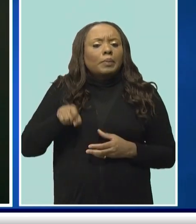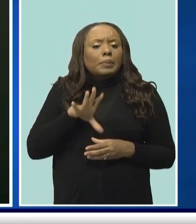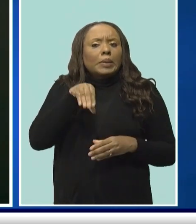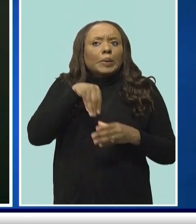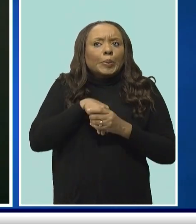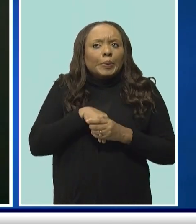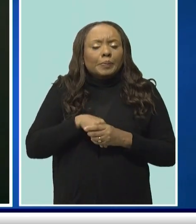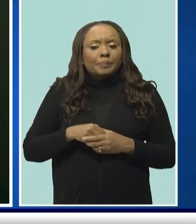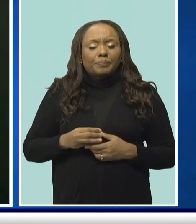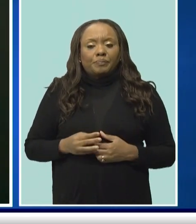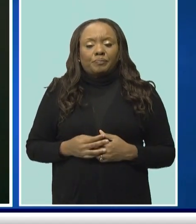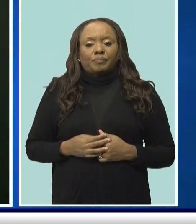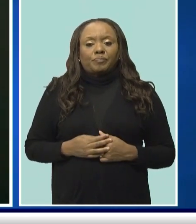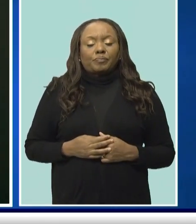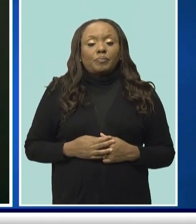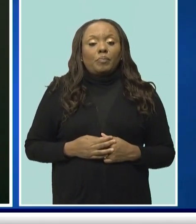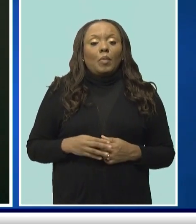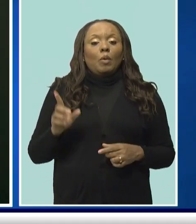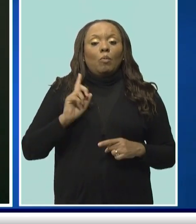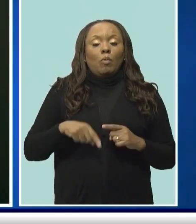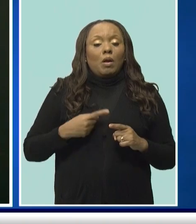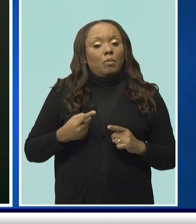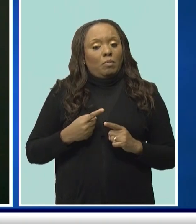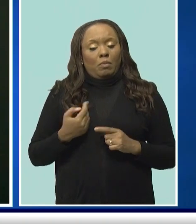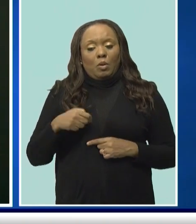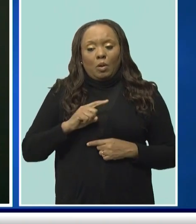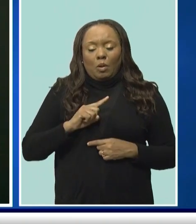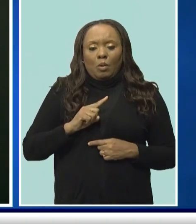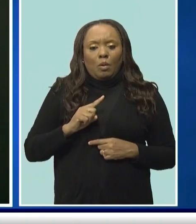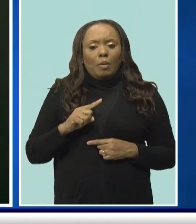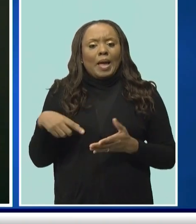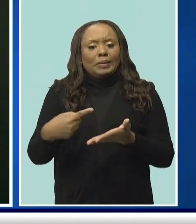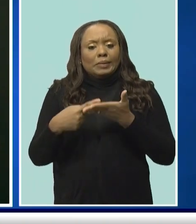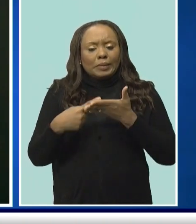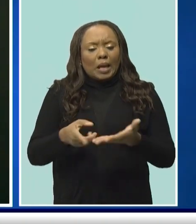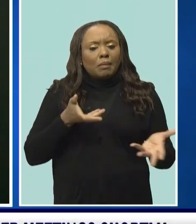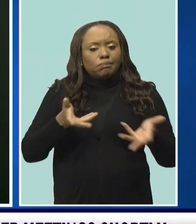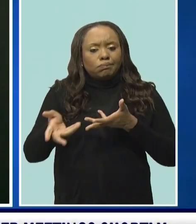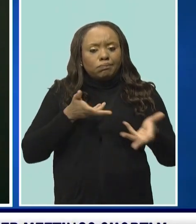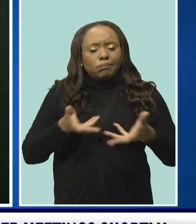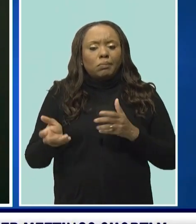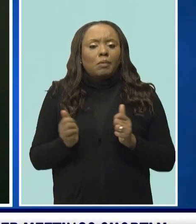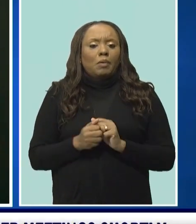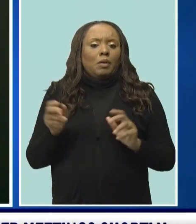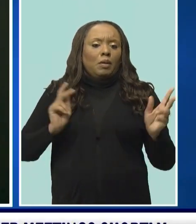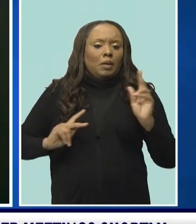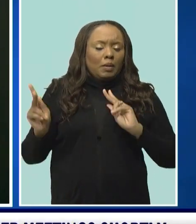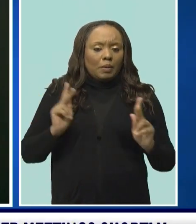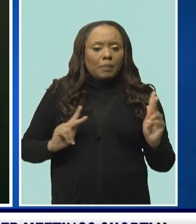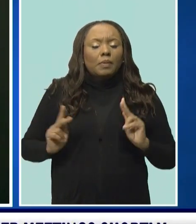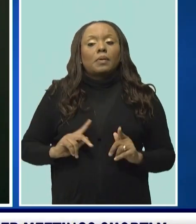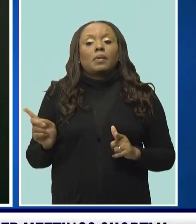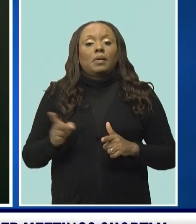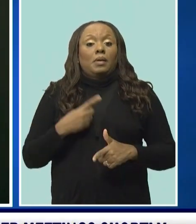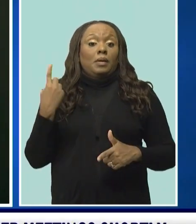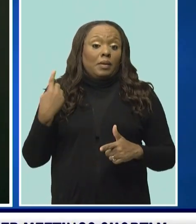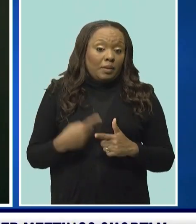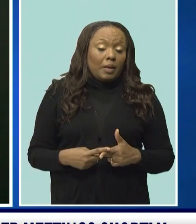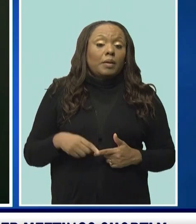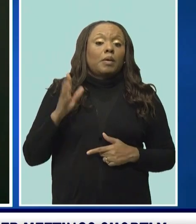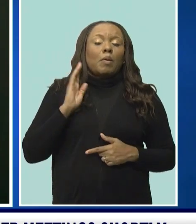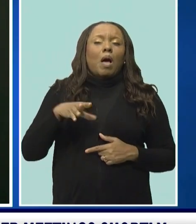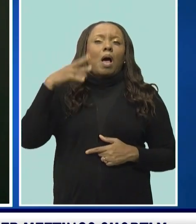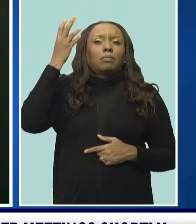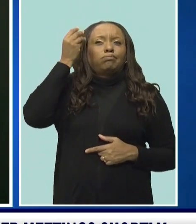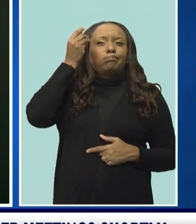can get out into the public and get those concerns and issues and submissions we can then sort of consider them